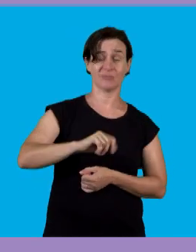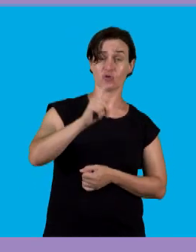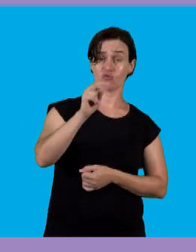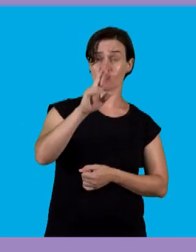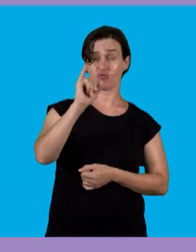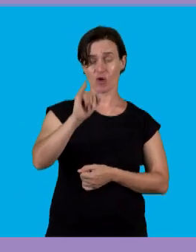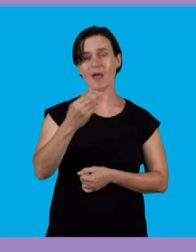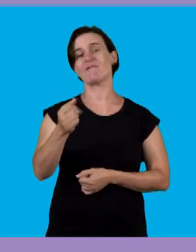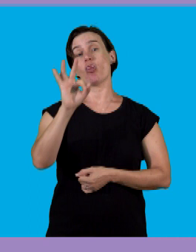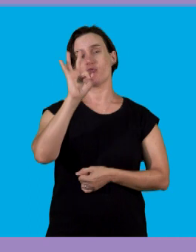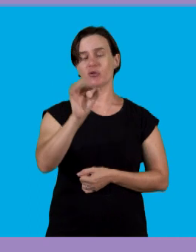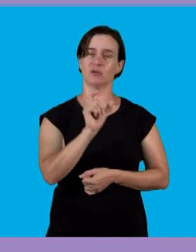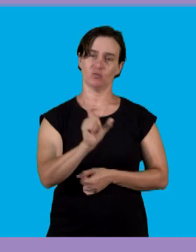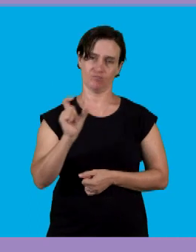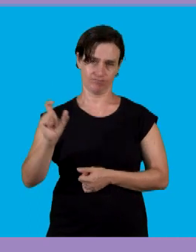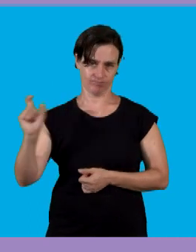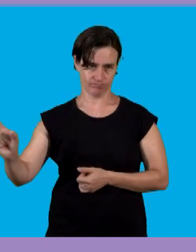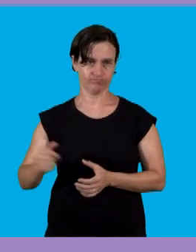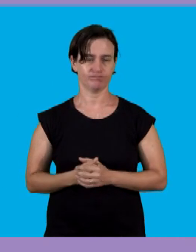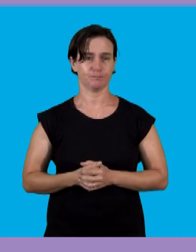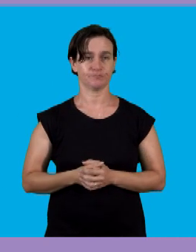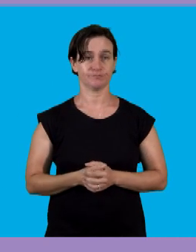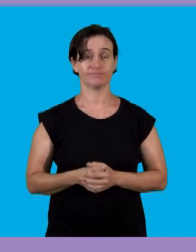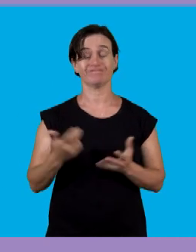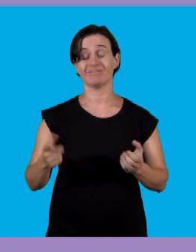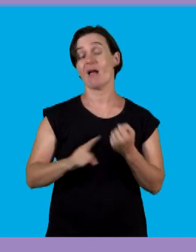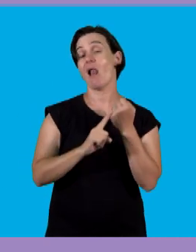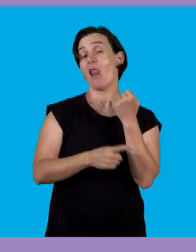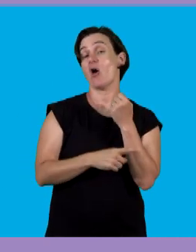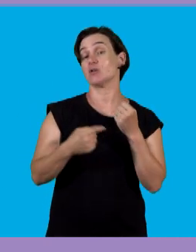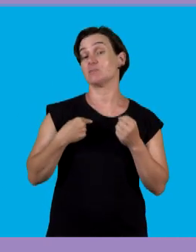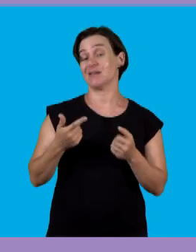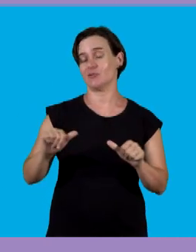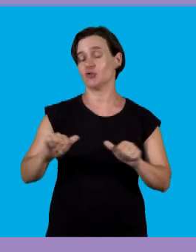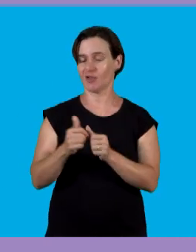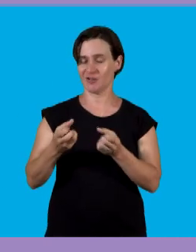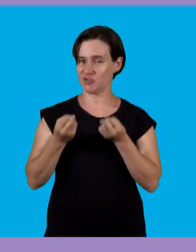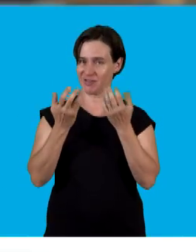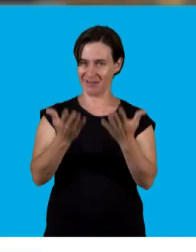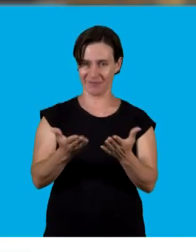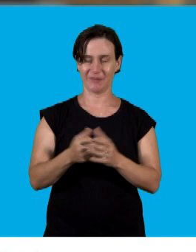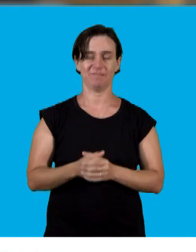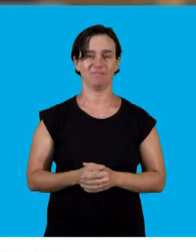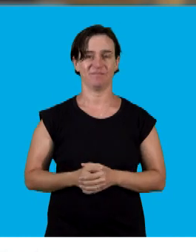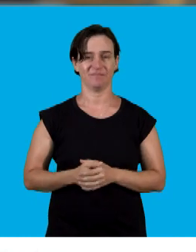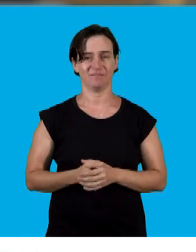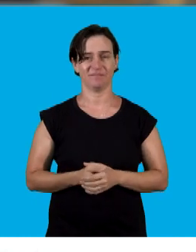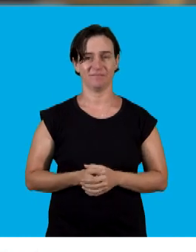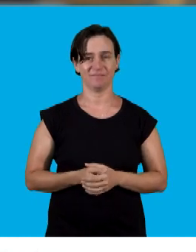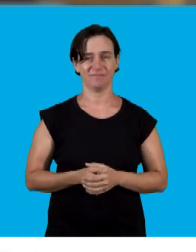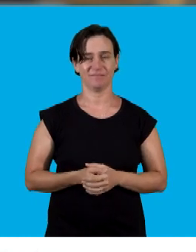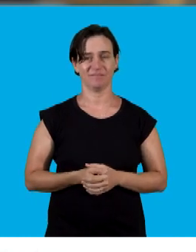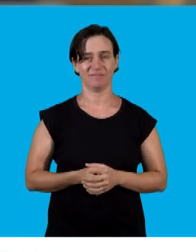trinomial has three terms. Then lastly, let's end our lesson with a